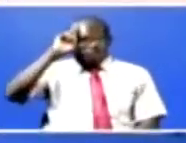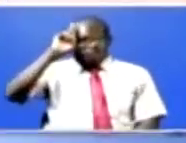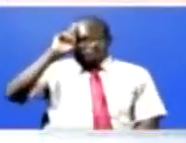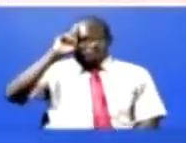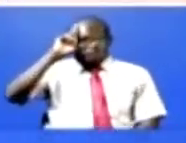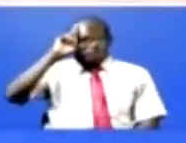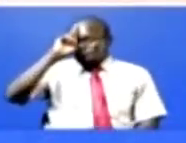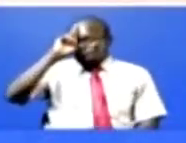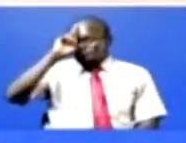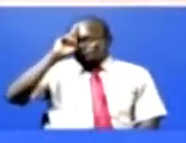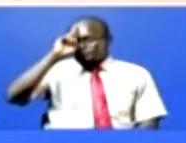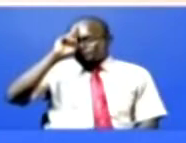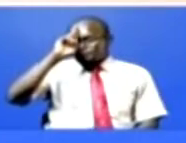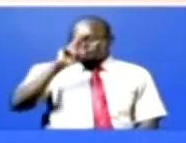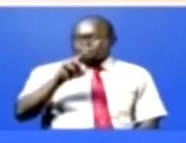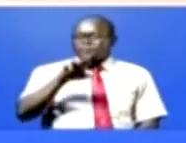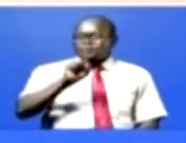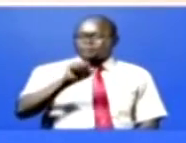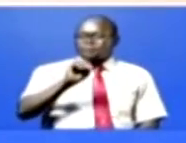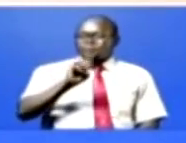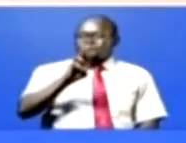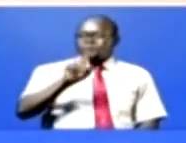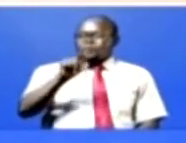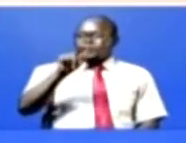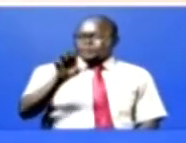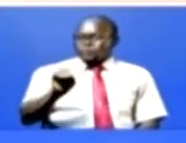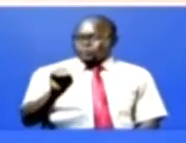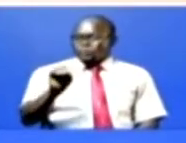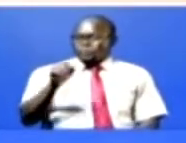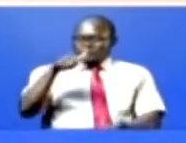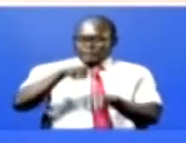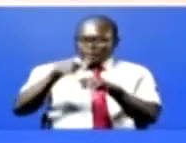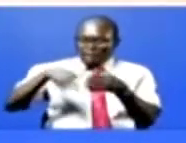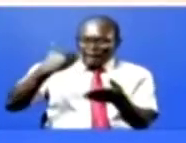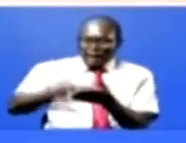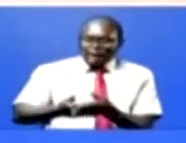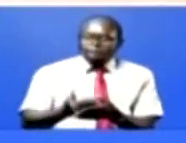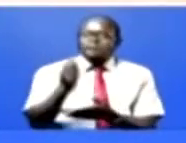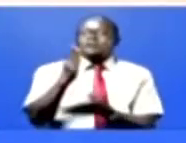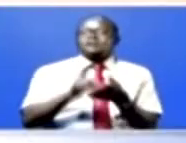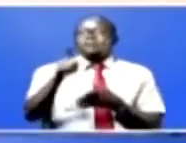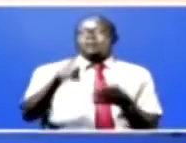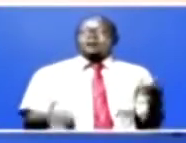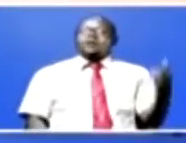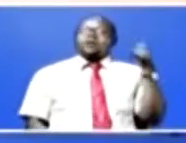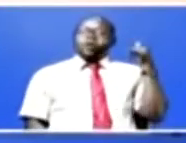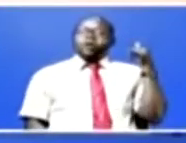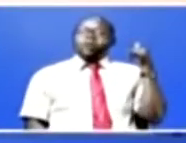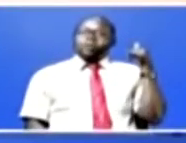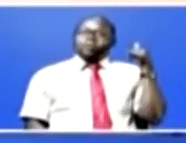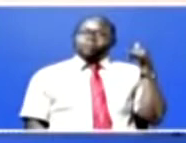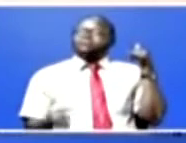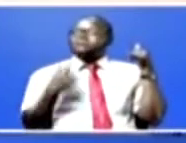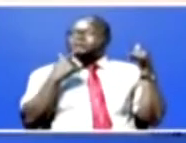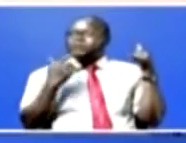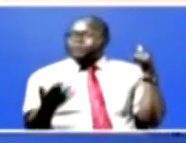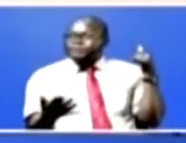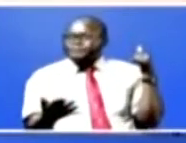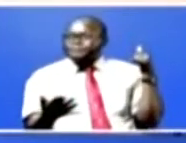huko Soweto Police Station. So vile nilifika huko nilipigiwa simu na wenye walikuwa hapa kwa ground.